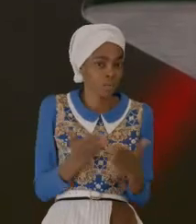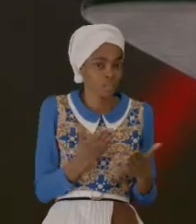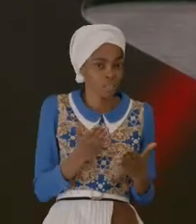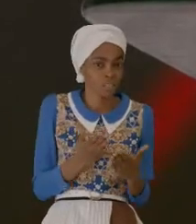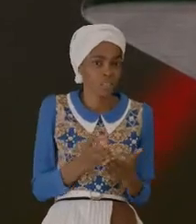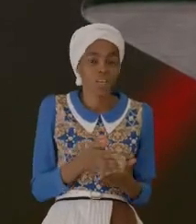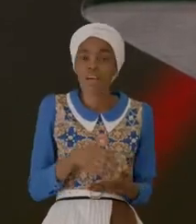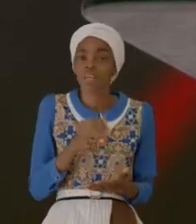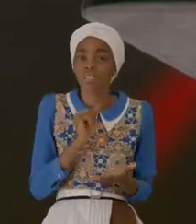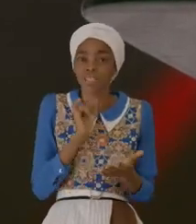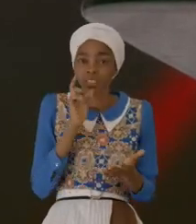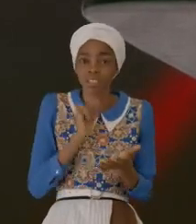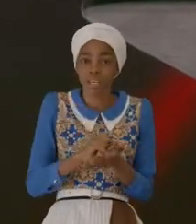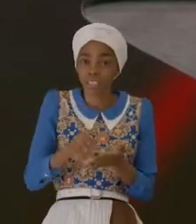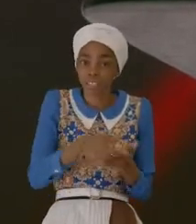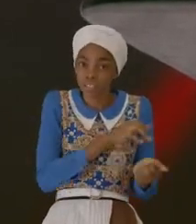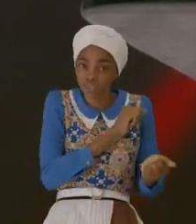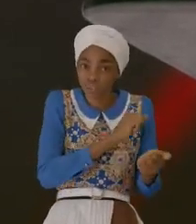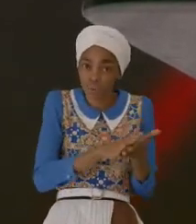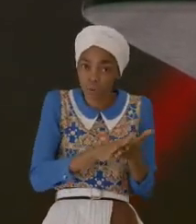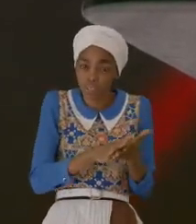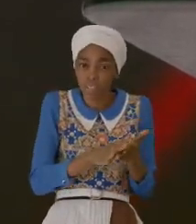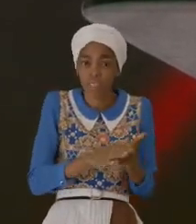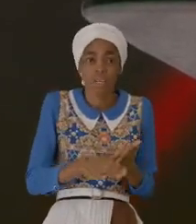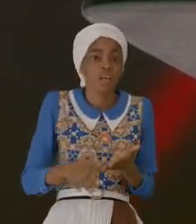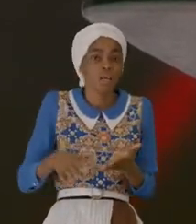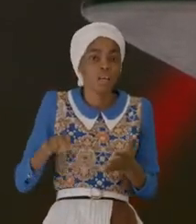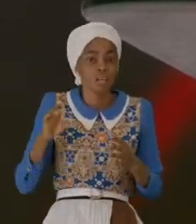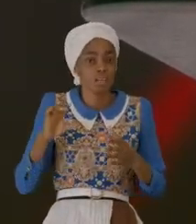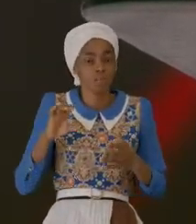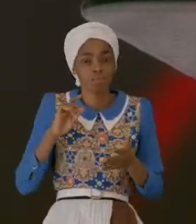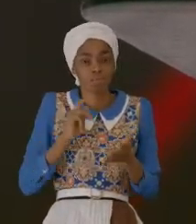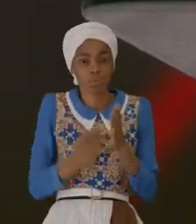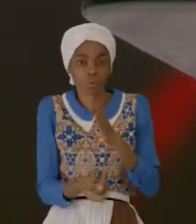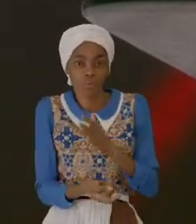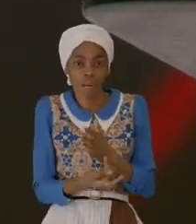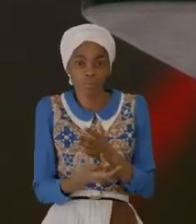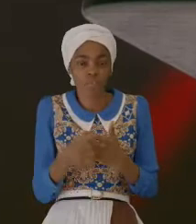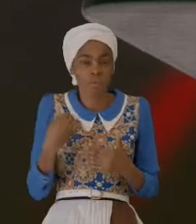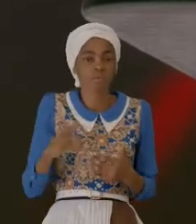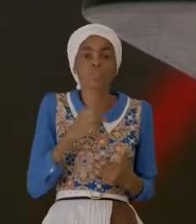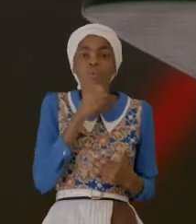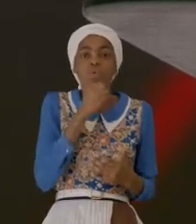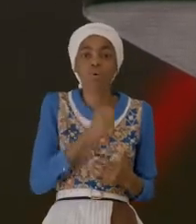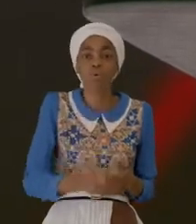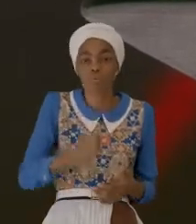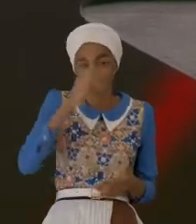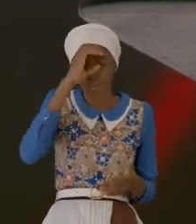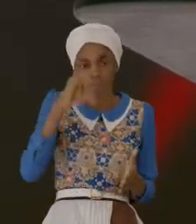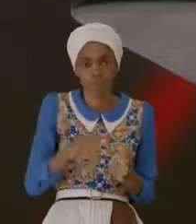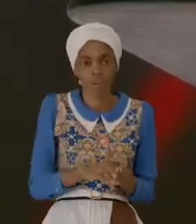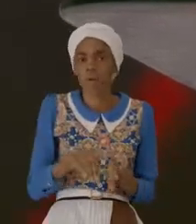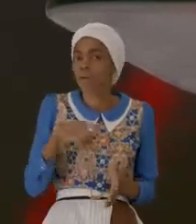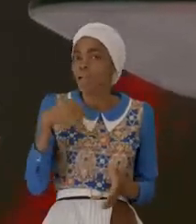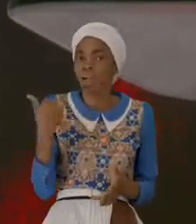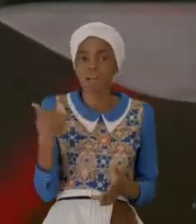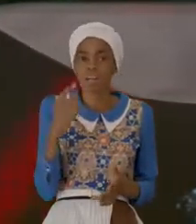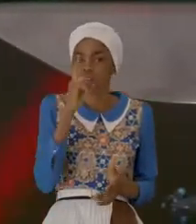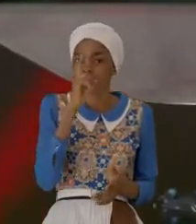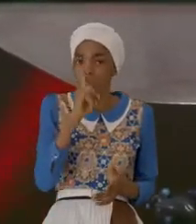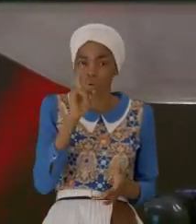abolished rights and ceremonies of the old Covenant whosoever